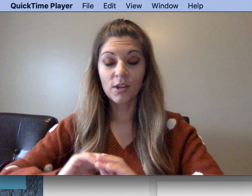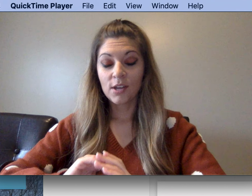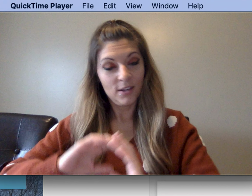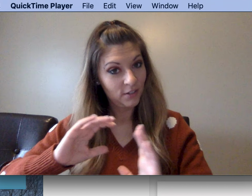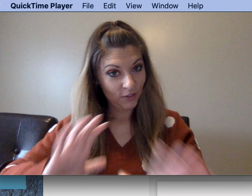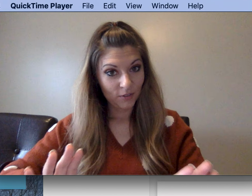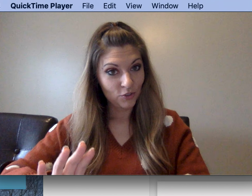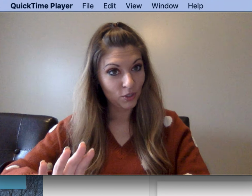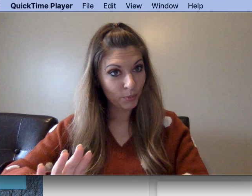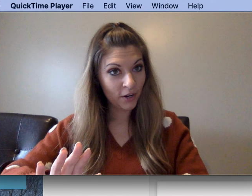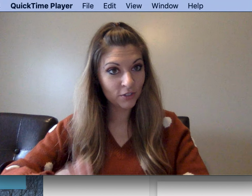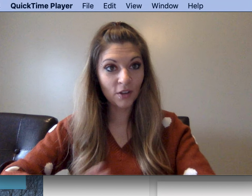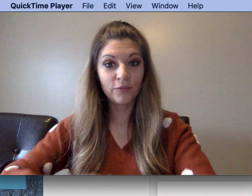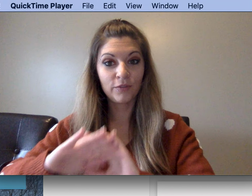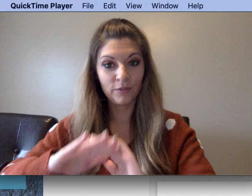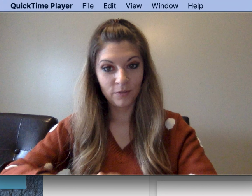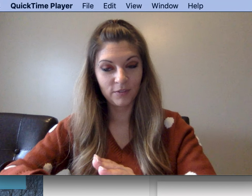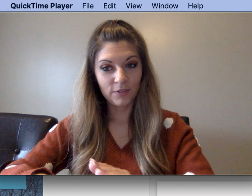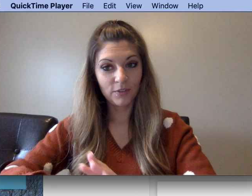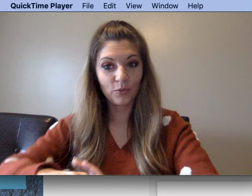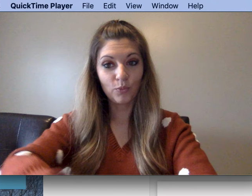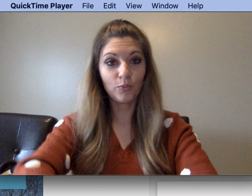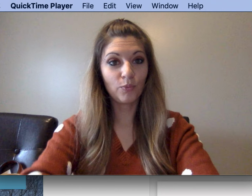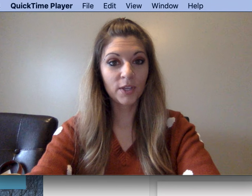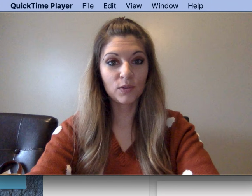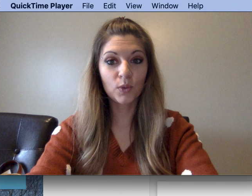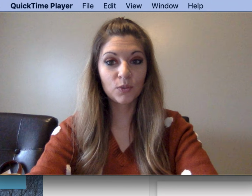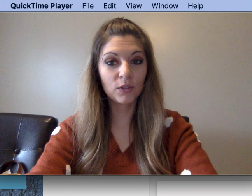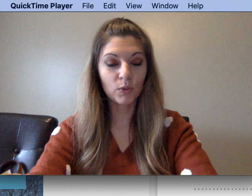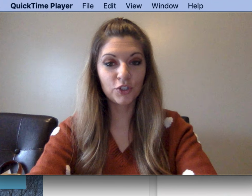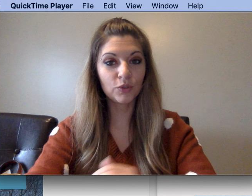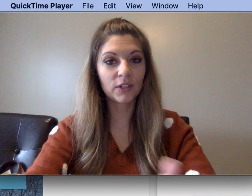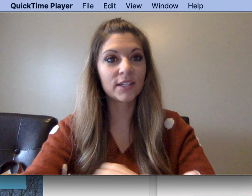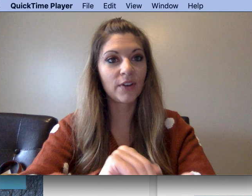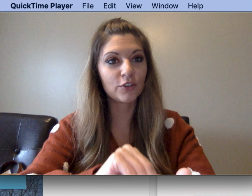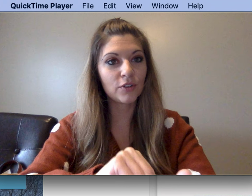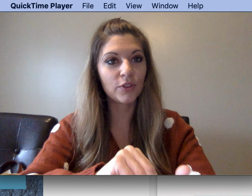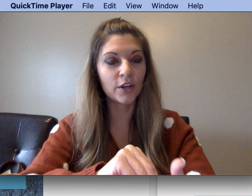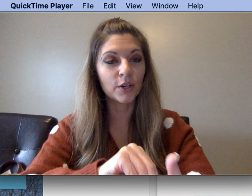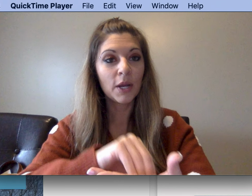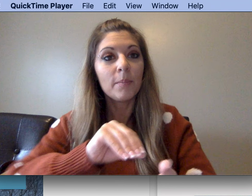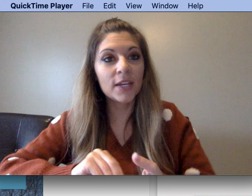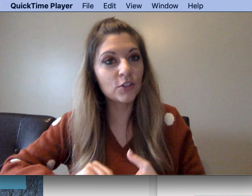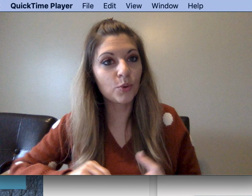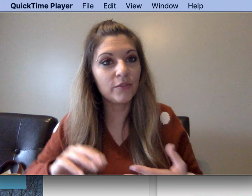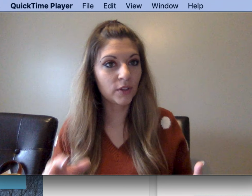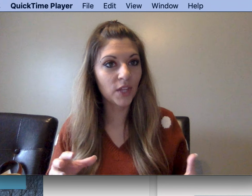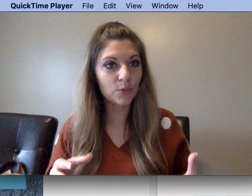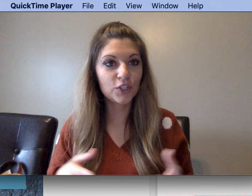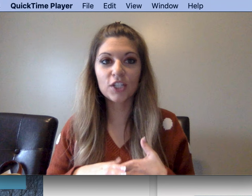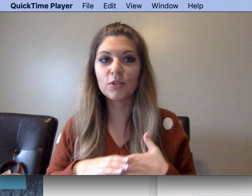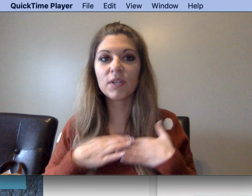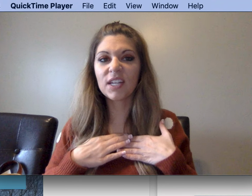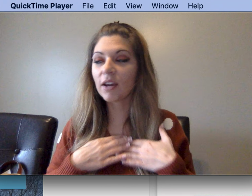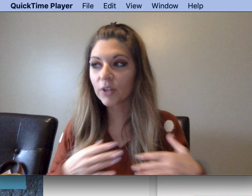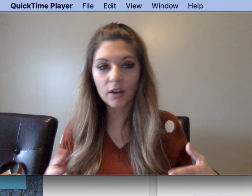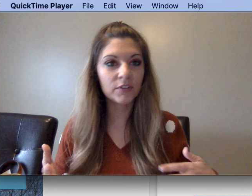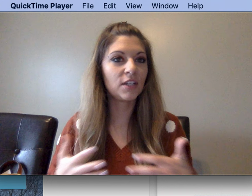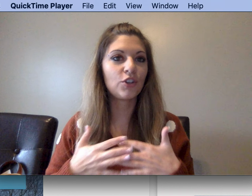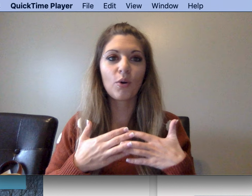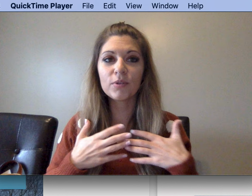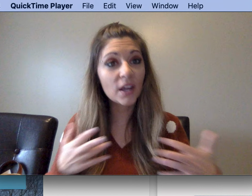so just prepare yourself, because once you learn classifiers, they're mandatory for the language. They should be in